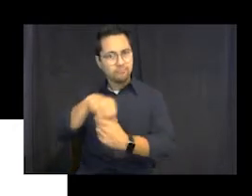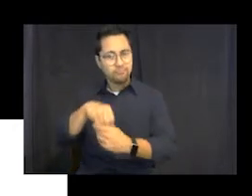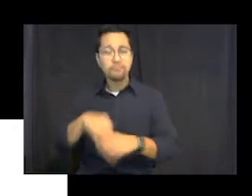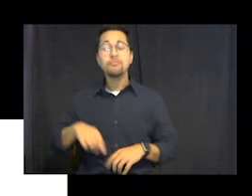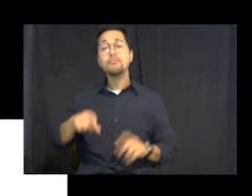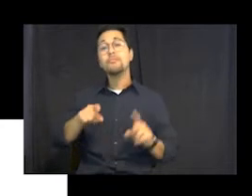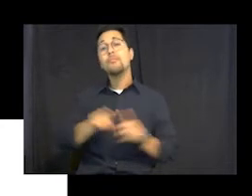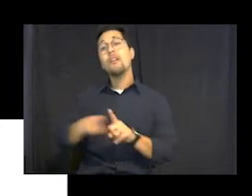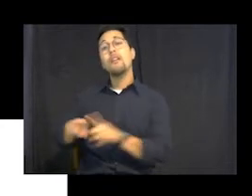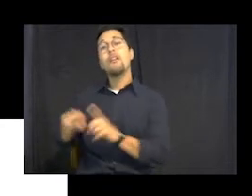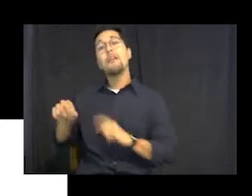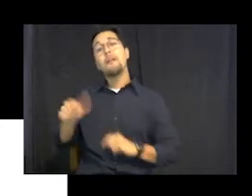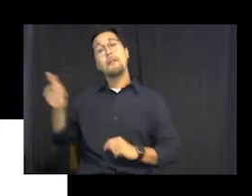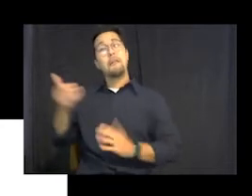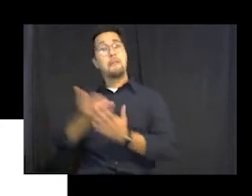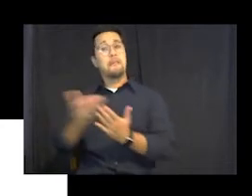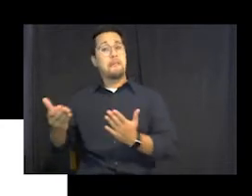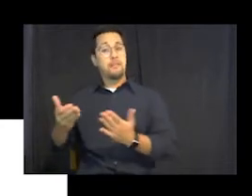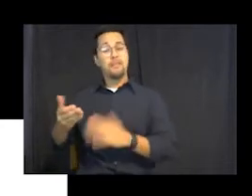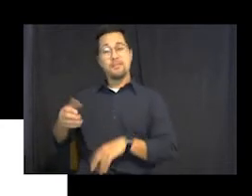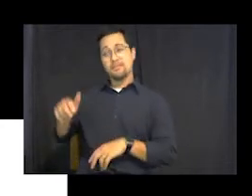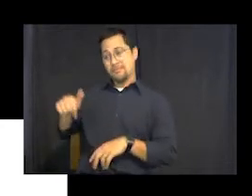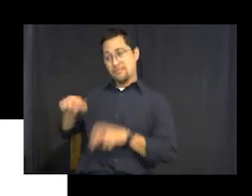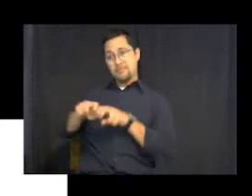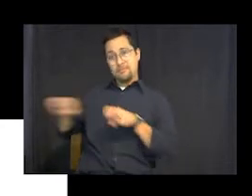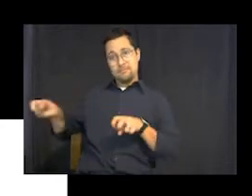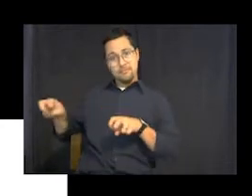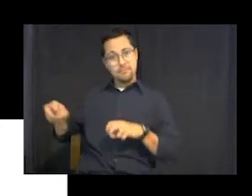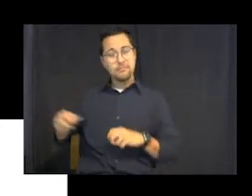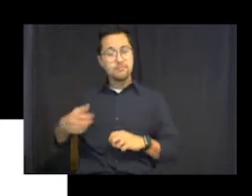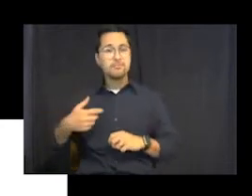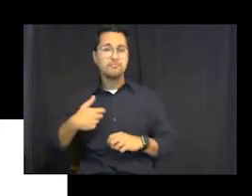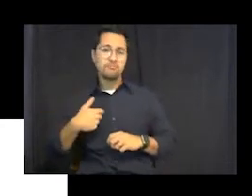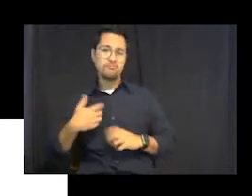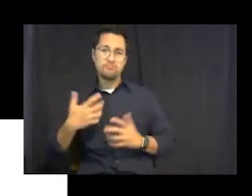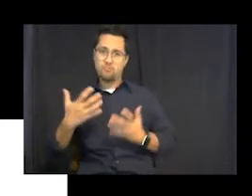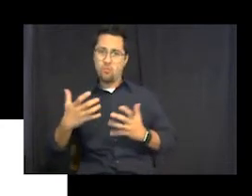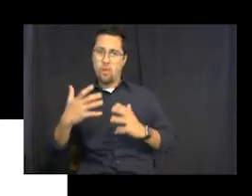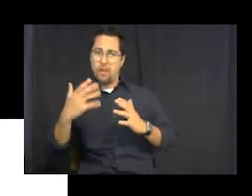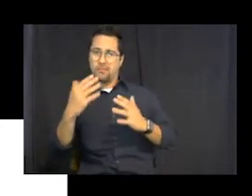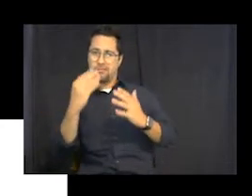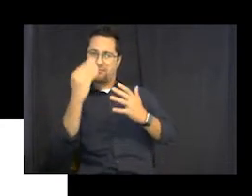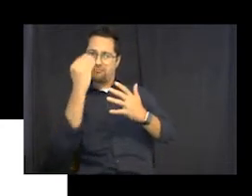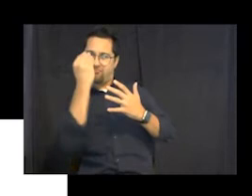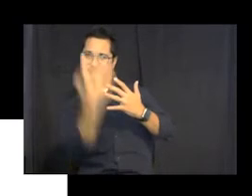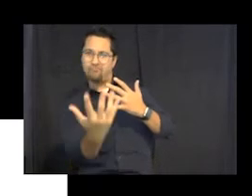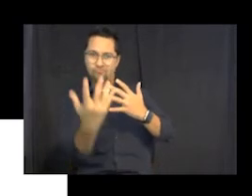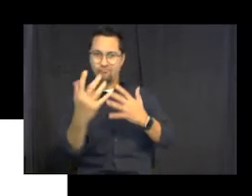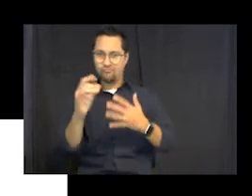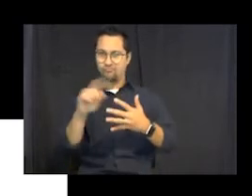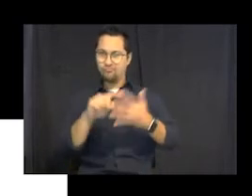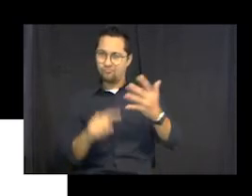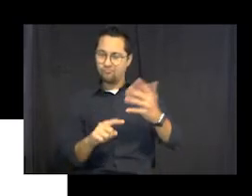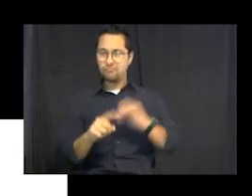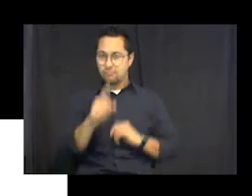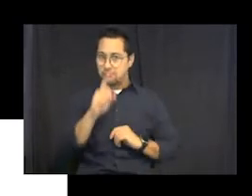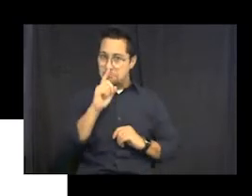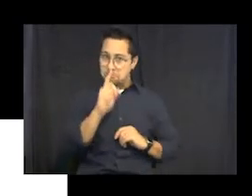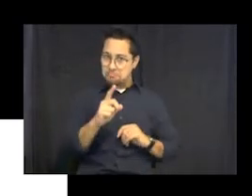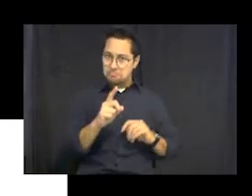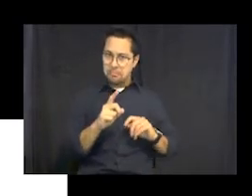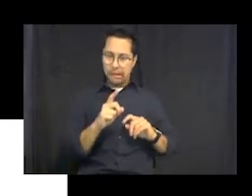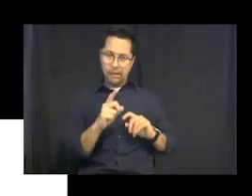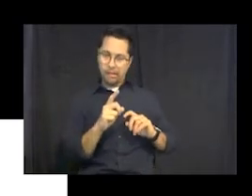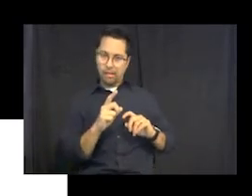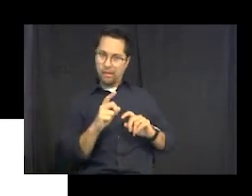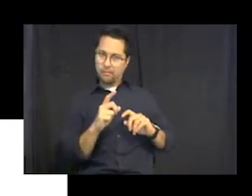things that the self-advocates on this panel wanted to bring out is that it's important